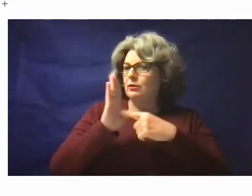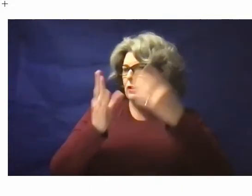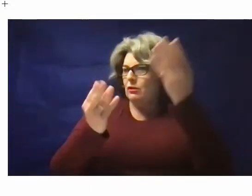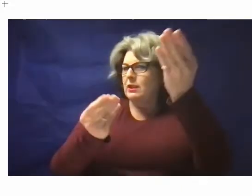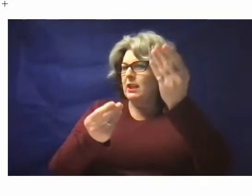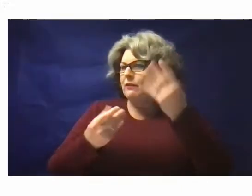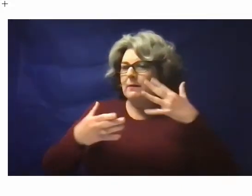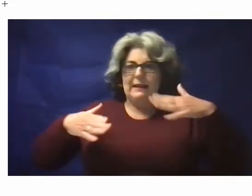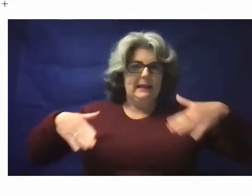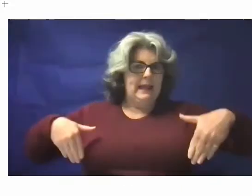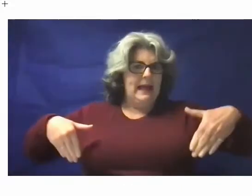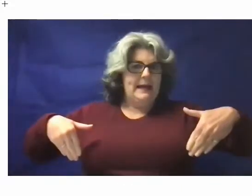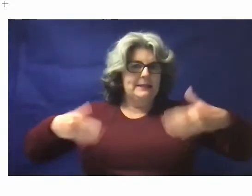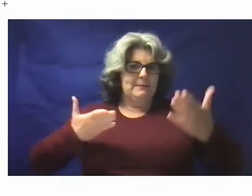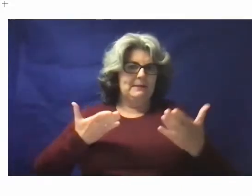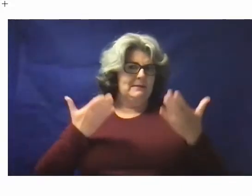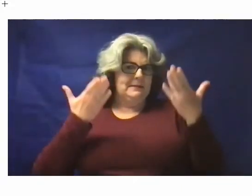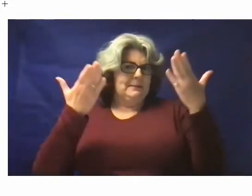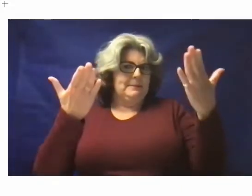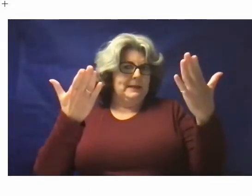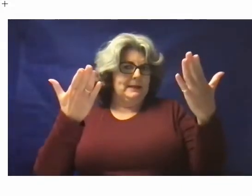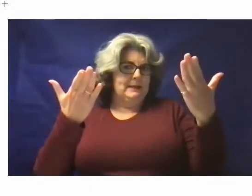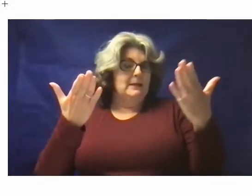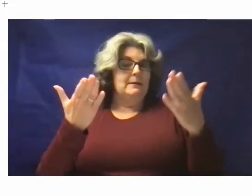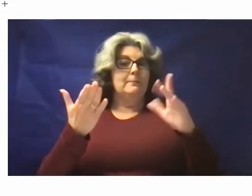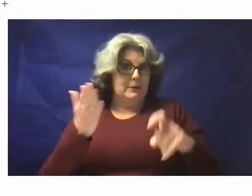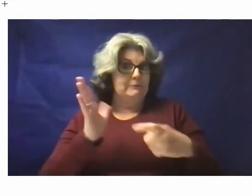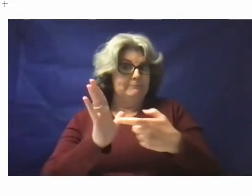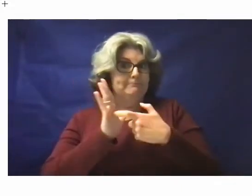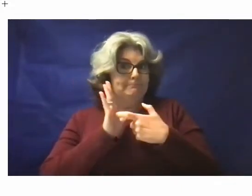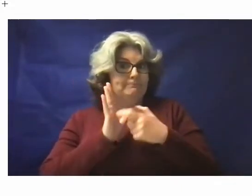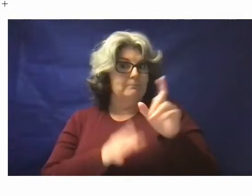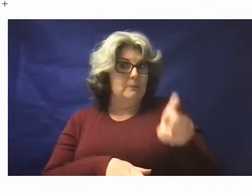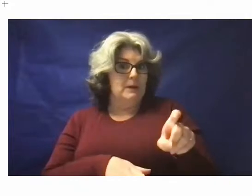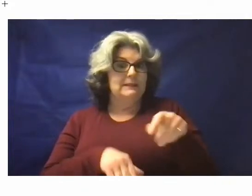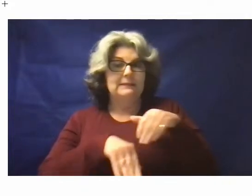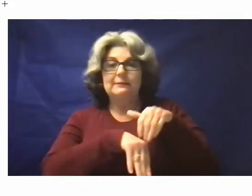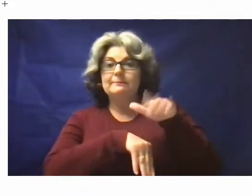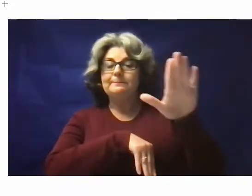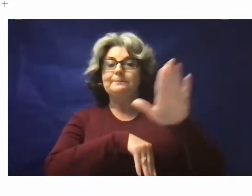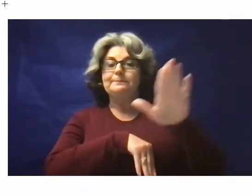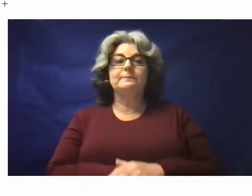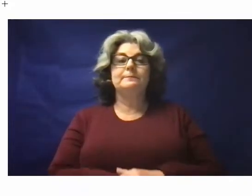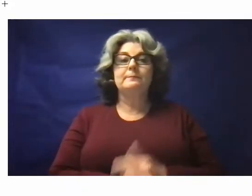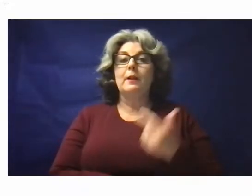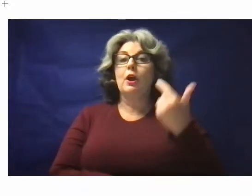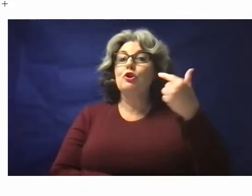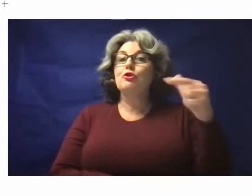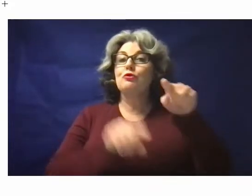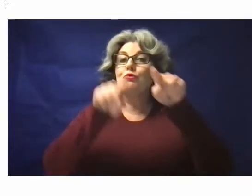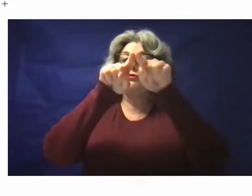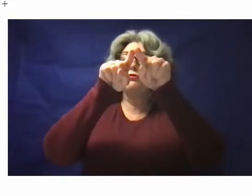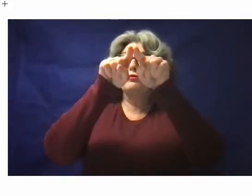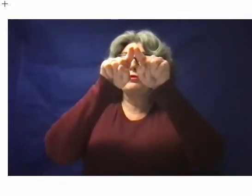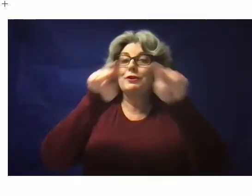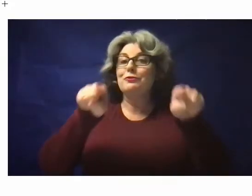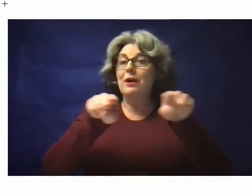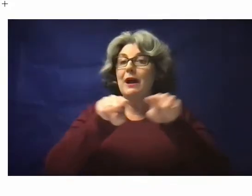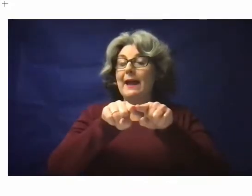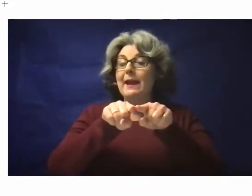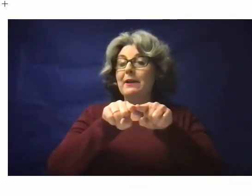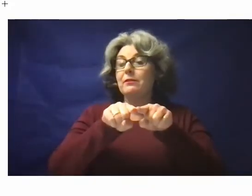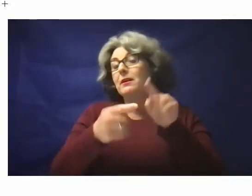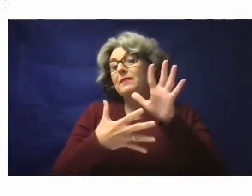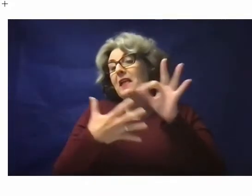not yet been submitted but is required. If you see green triangles, that indicates optional